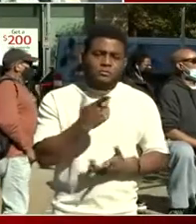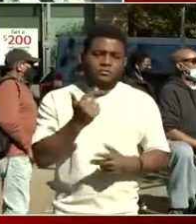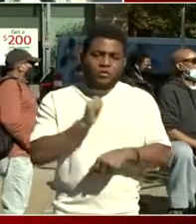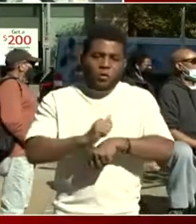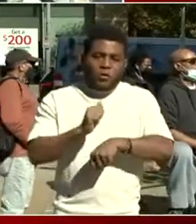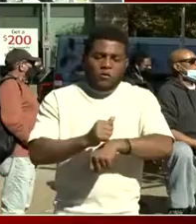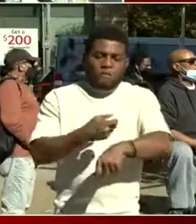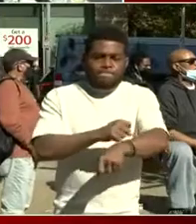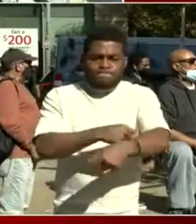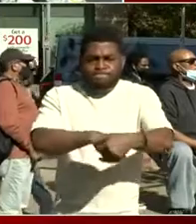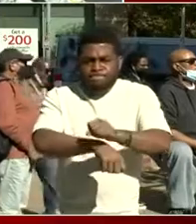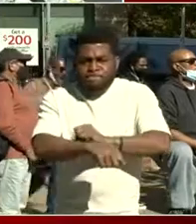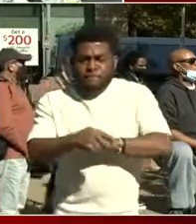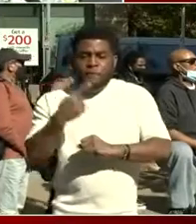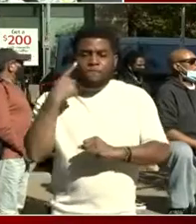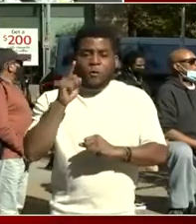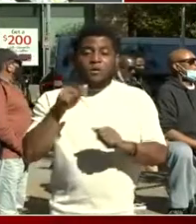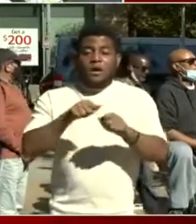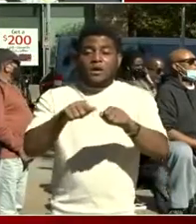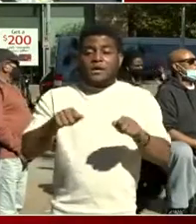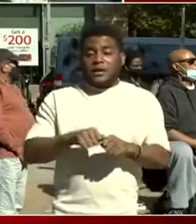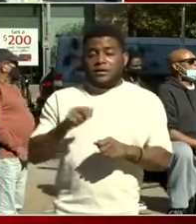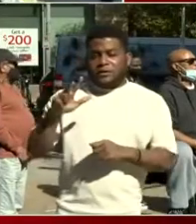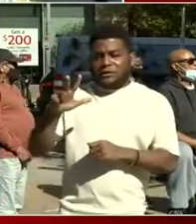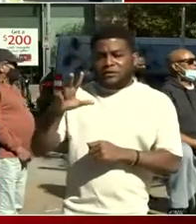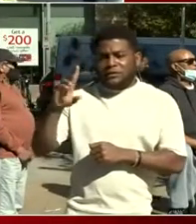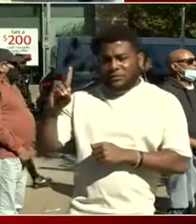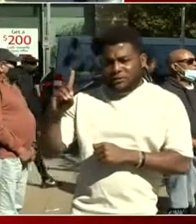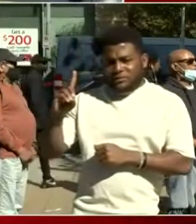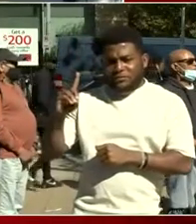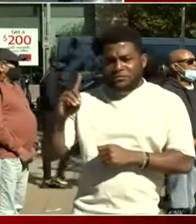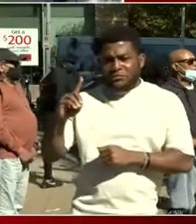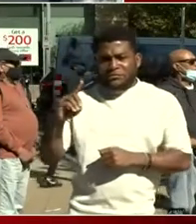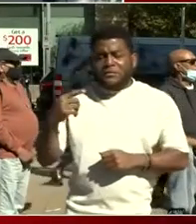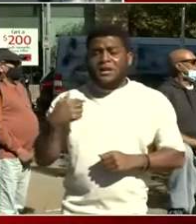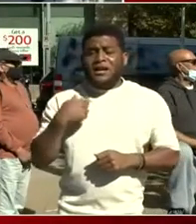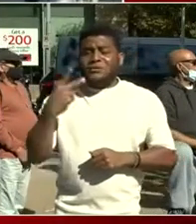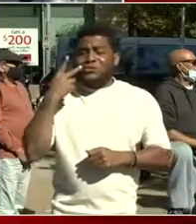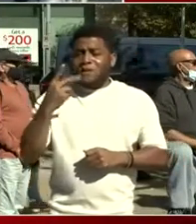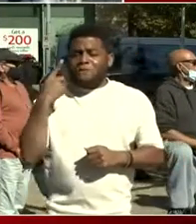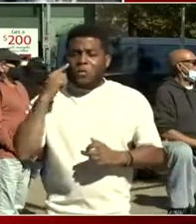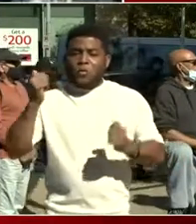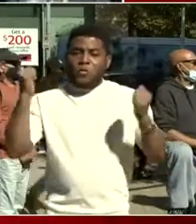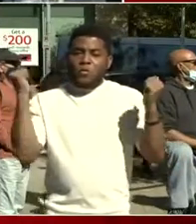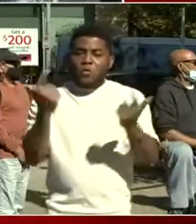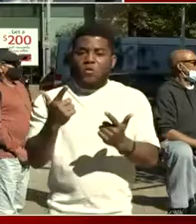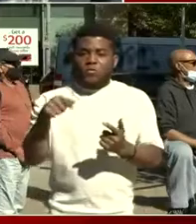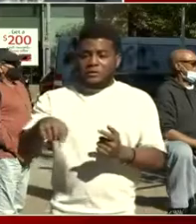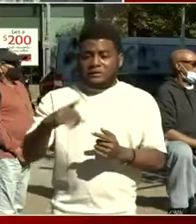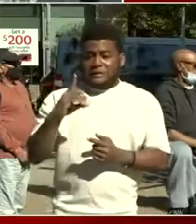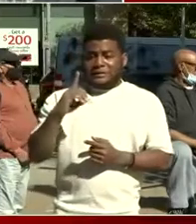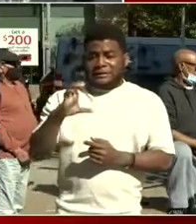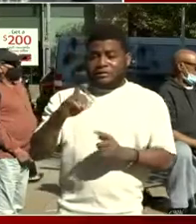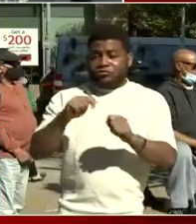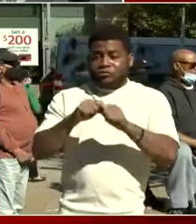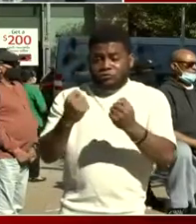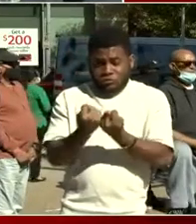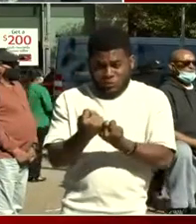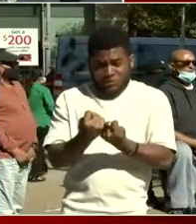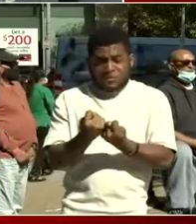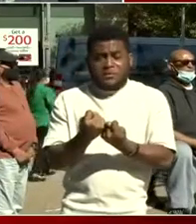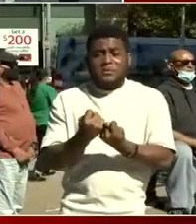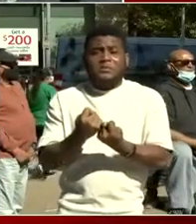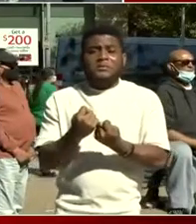and I look forward to all of our district's teams doing the same for the District of Columbia. We can now take any